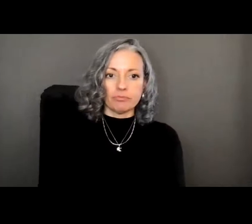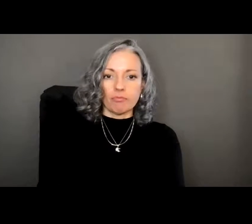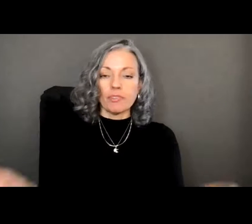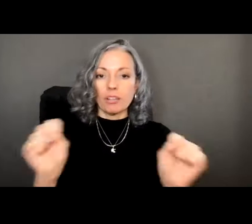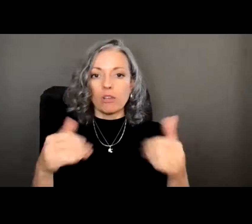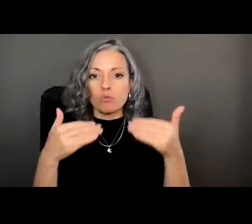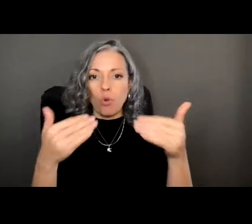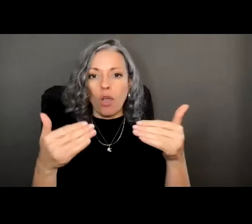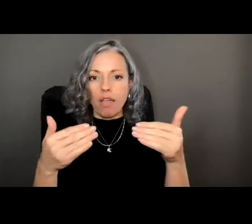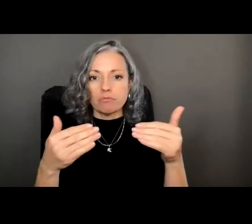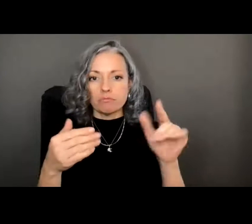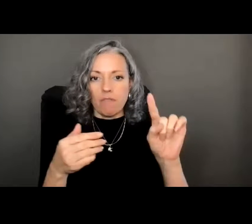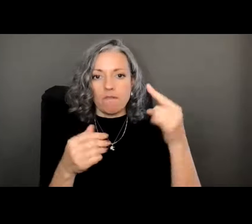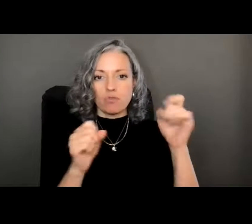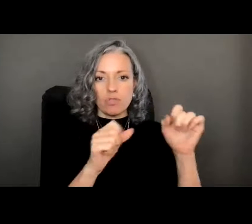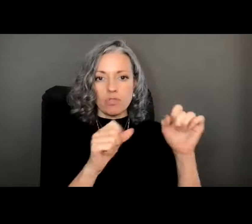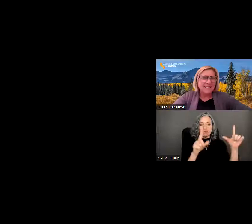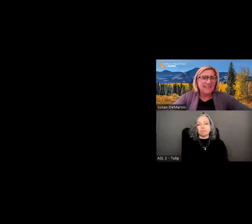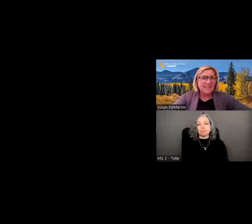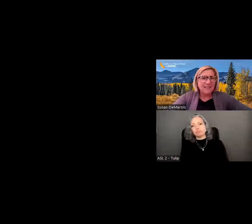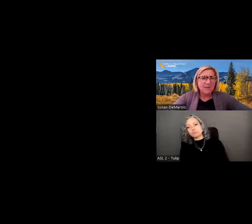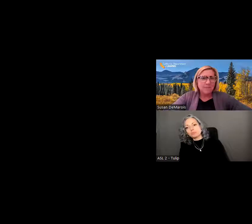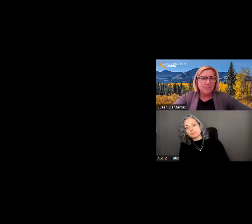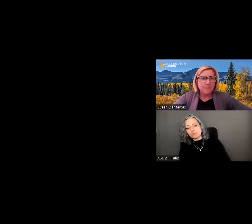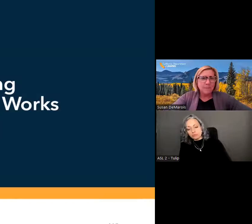the first slide.